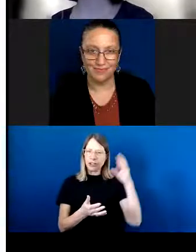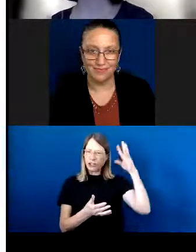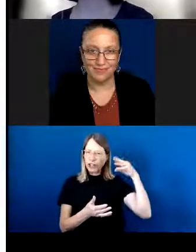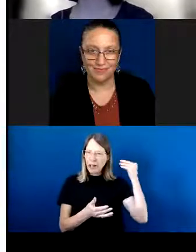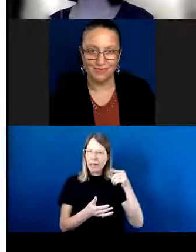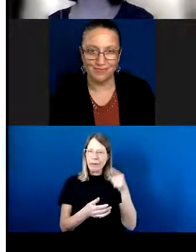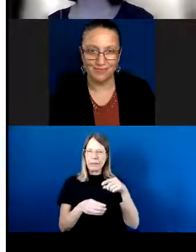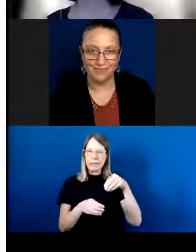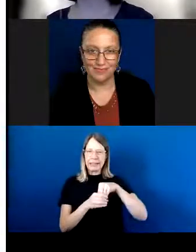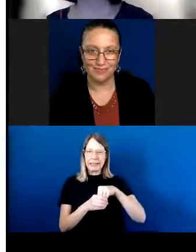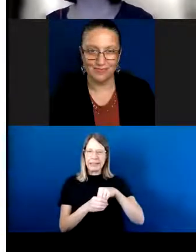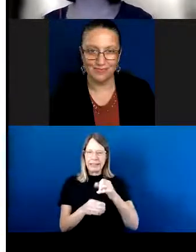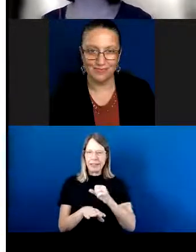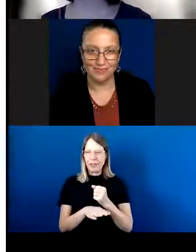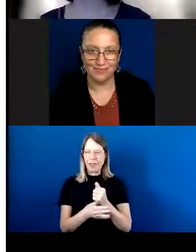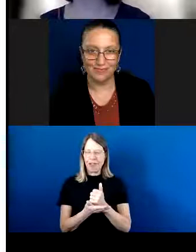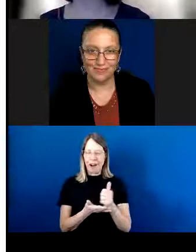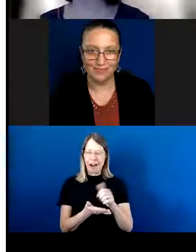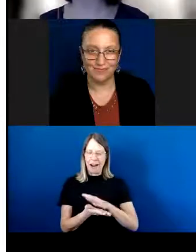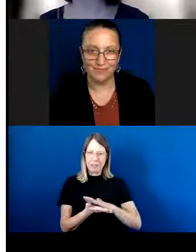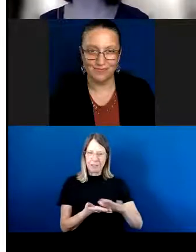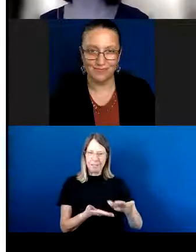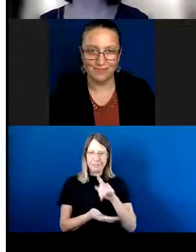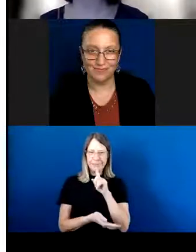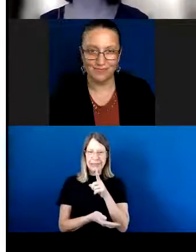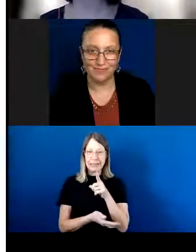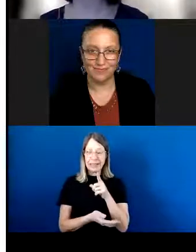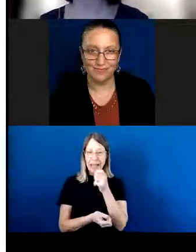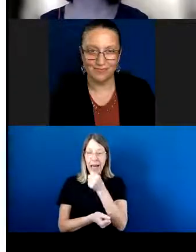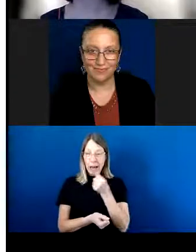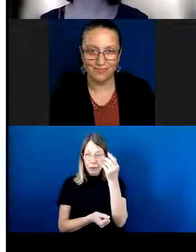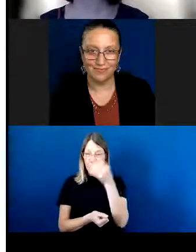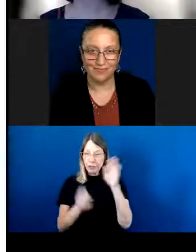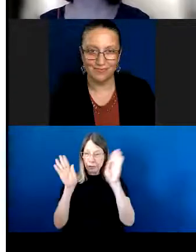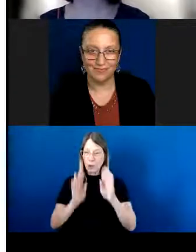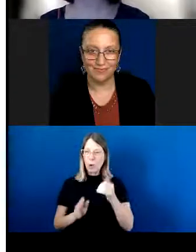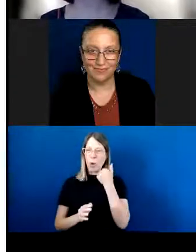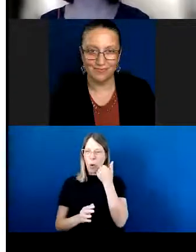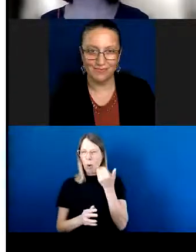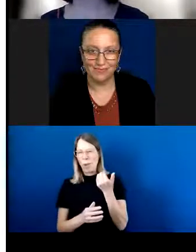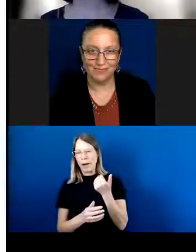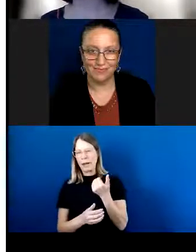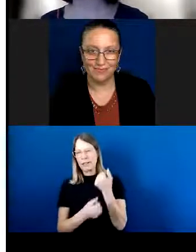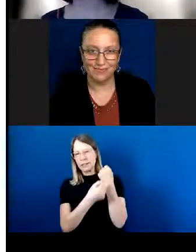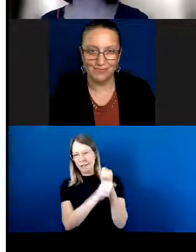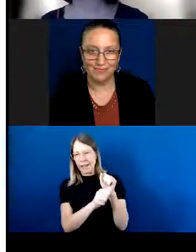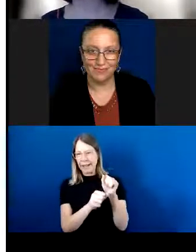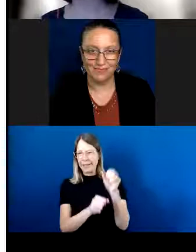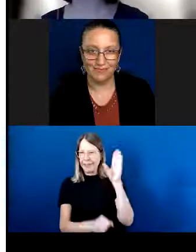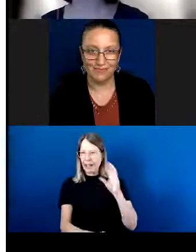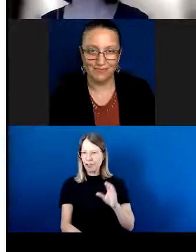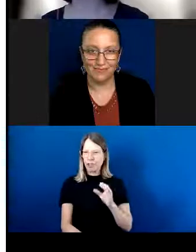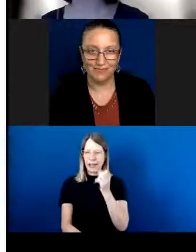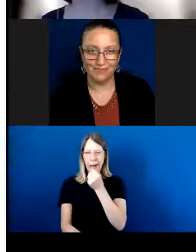written, Aboriginal and Torres Strait Islander people have always defended their country. Indigenous Australians are known to have served